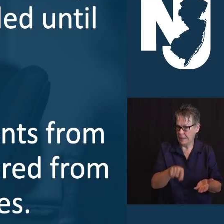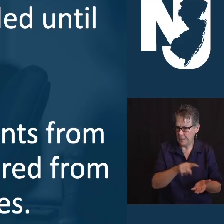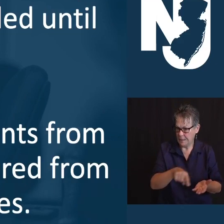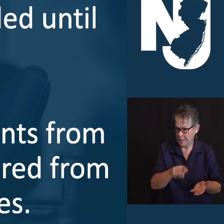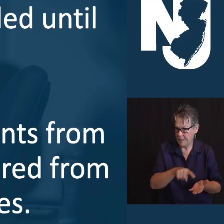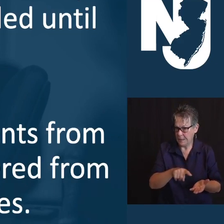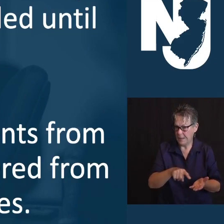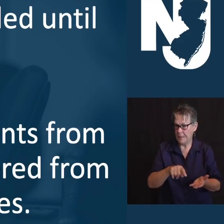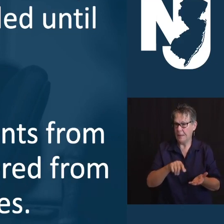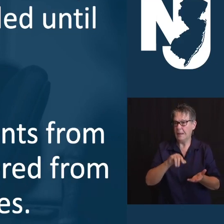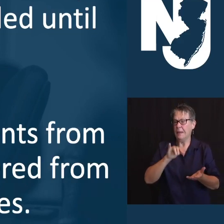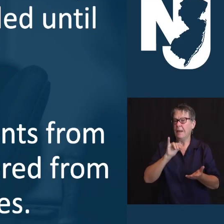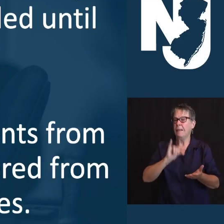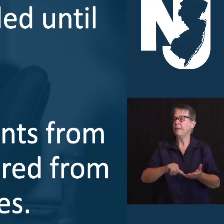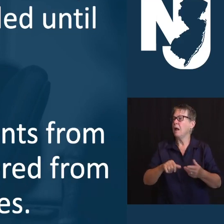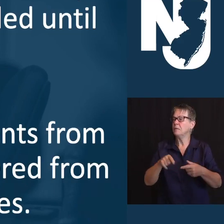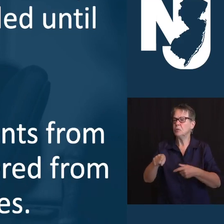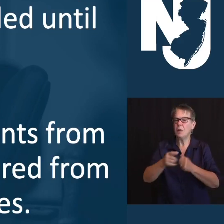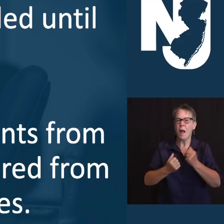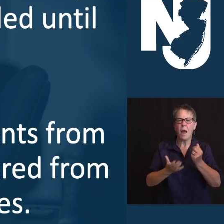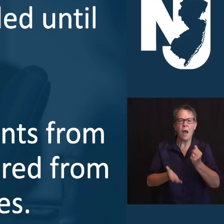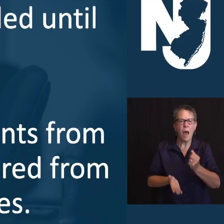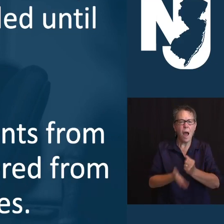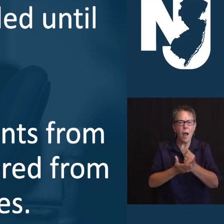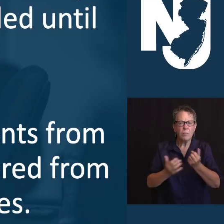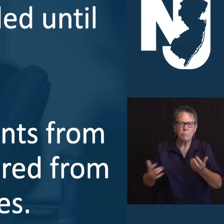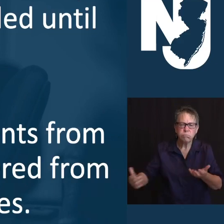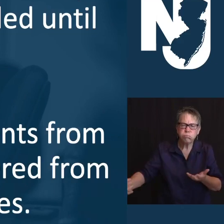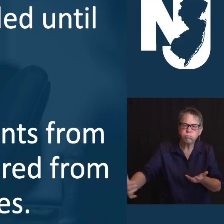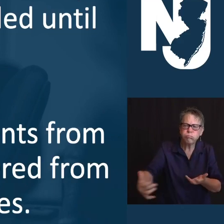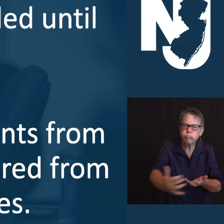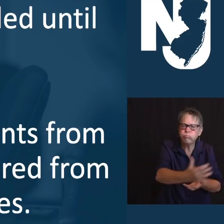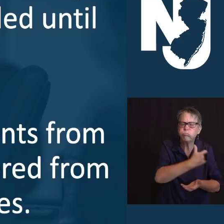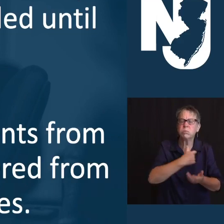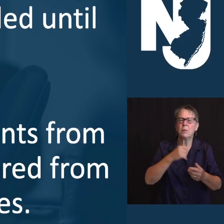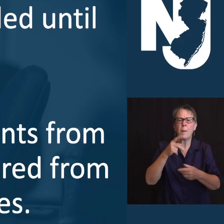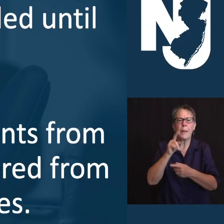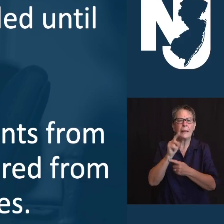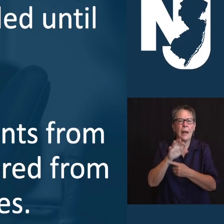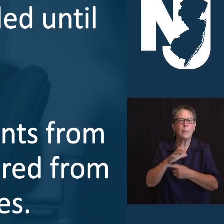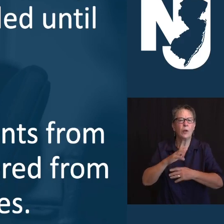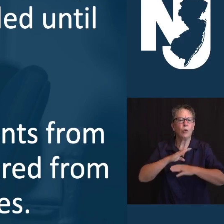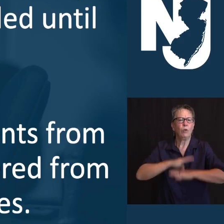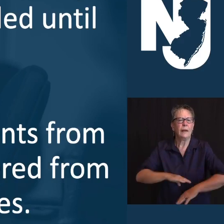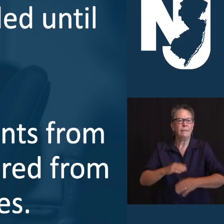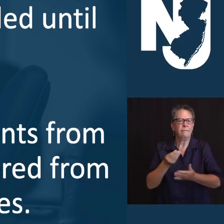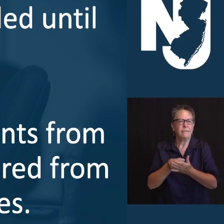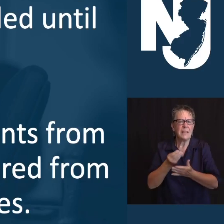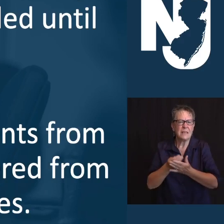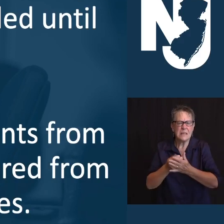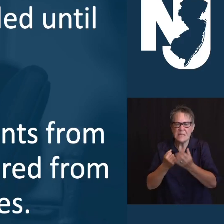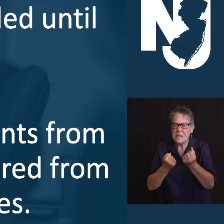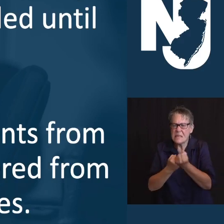you the range of goodness that they're doing. It's njprf.org. I get that right?